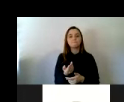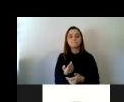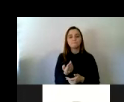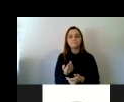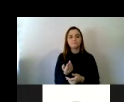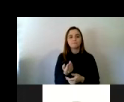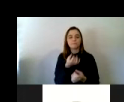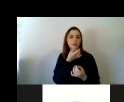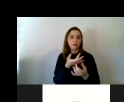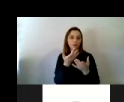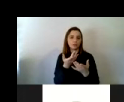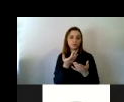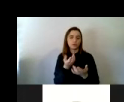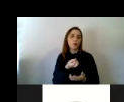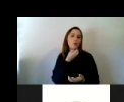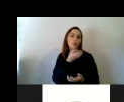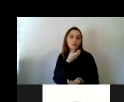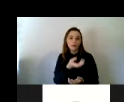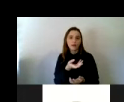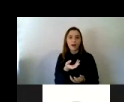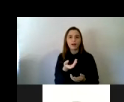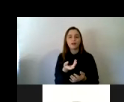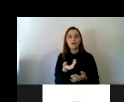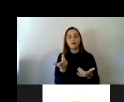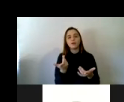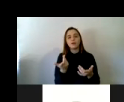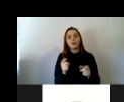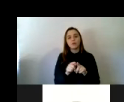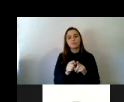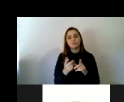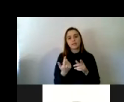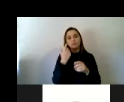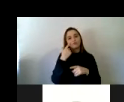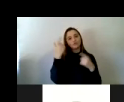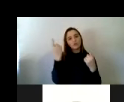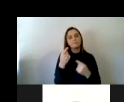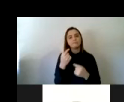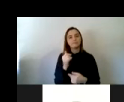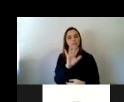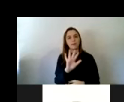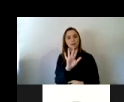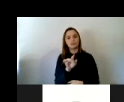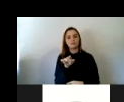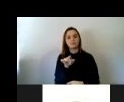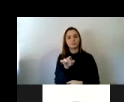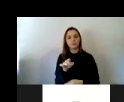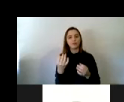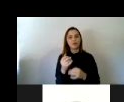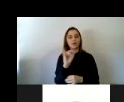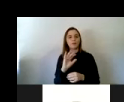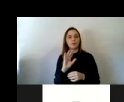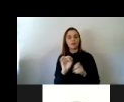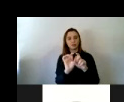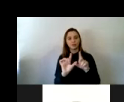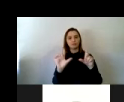tell sort of a takeaway message, and let me show you this picture, which was the opening picture of an